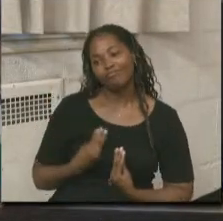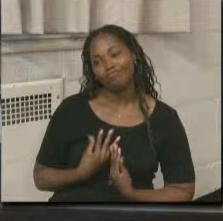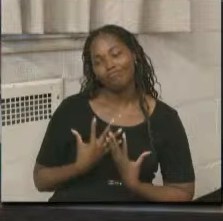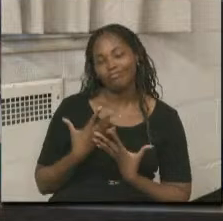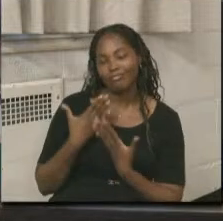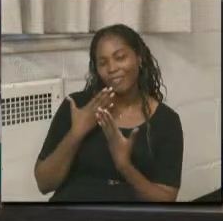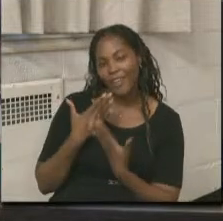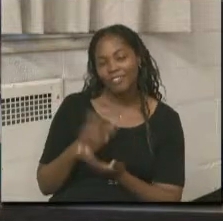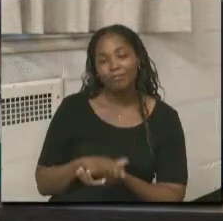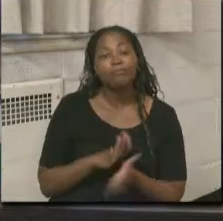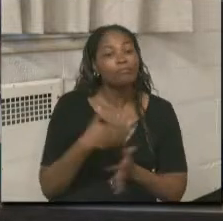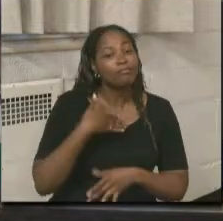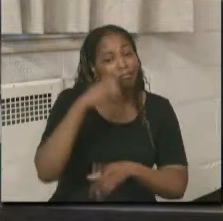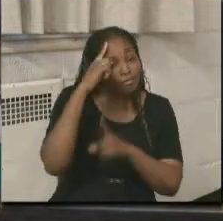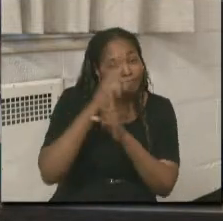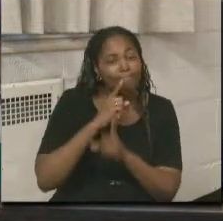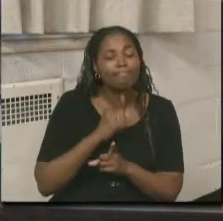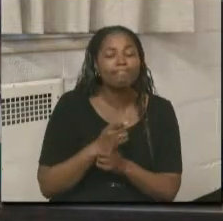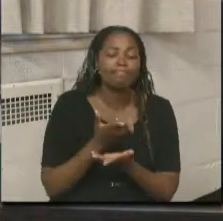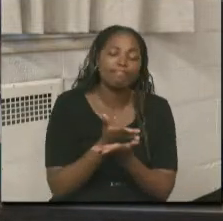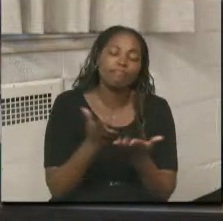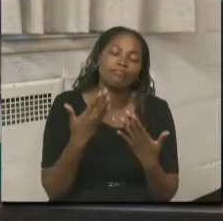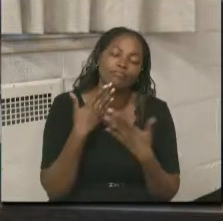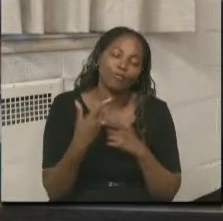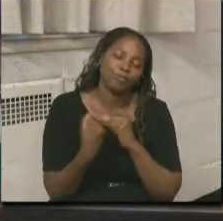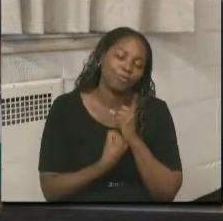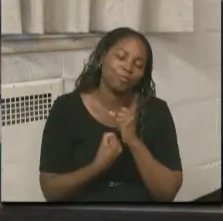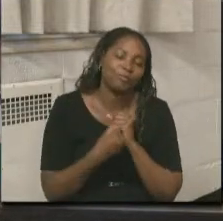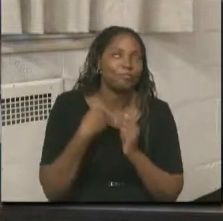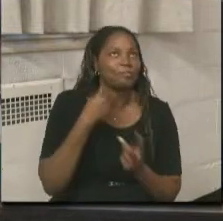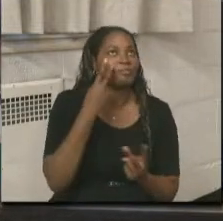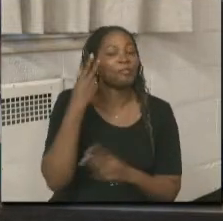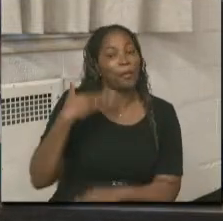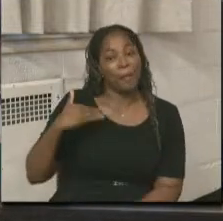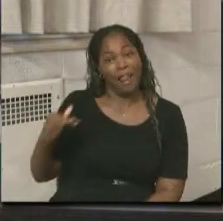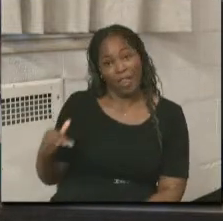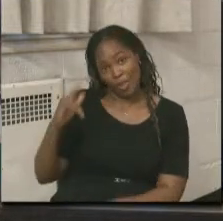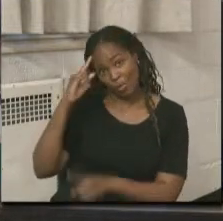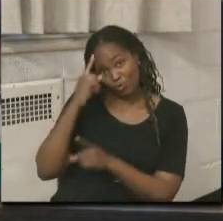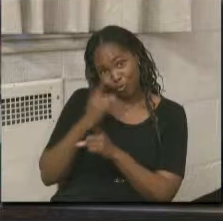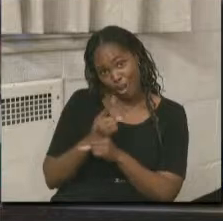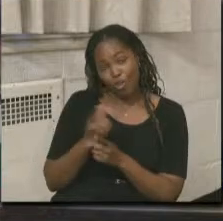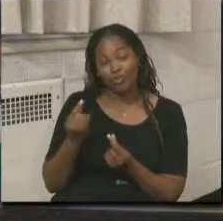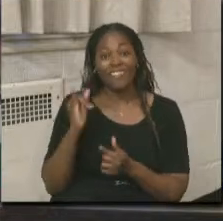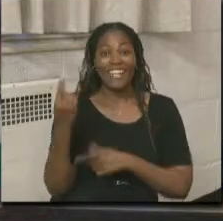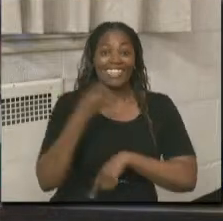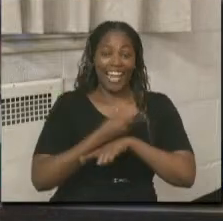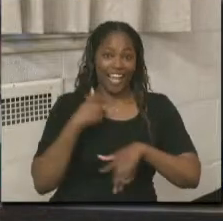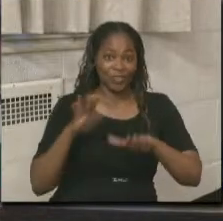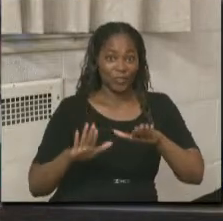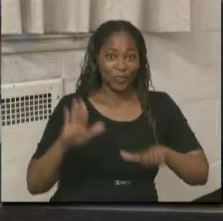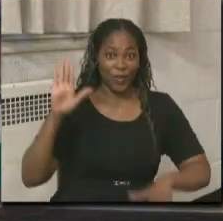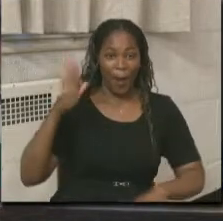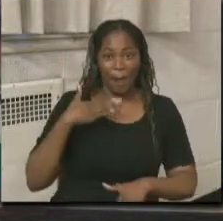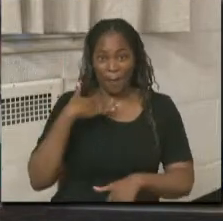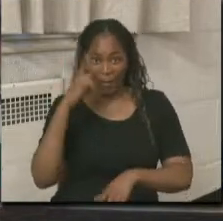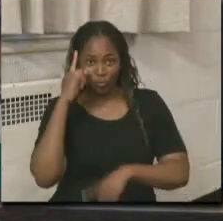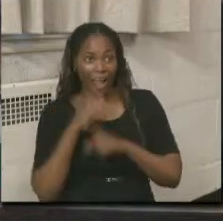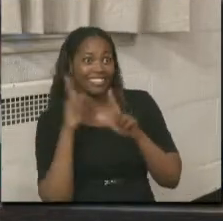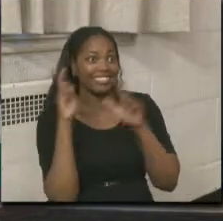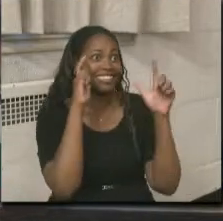truly appreciate how in support they are of me. I remember my little brother took so many pictures of me on my swearing-in day. He was like, my sister's on the